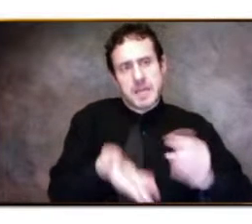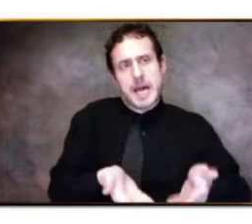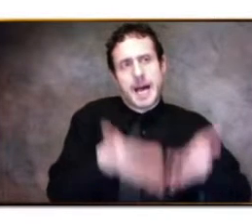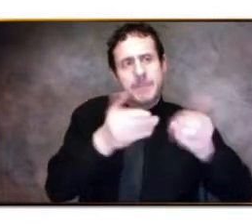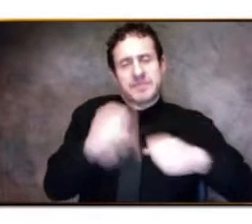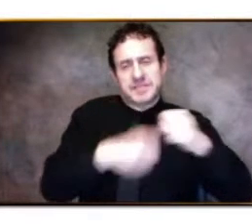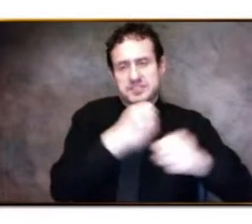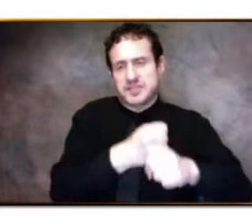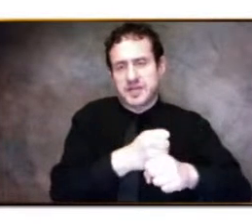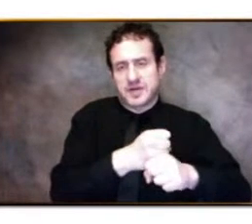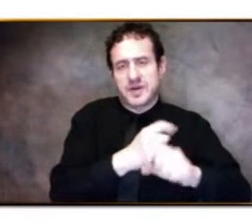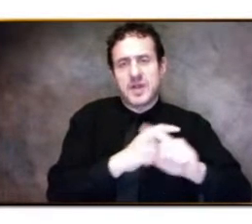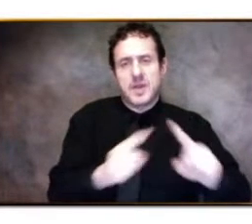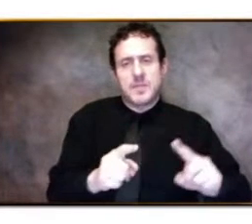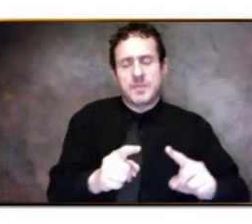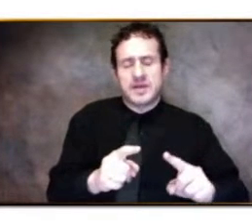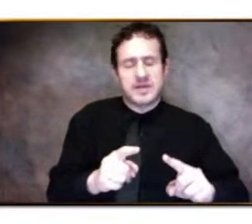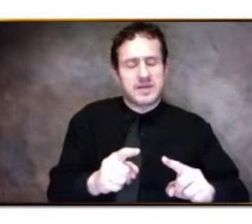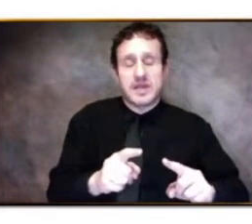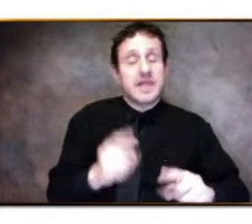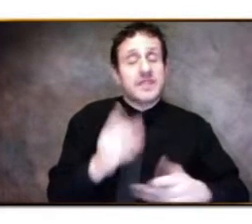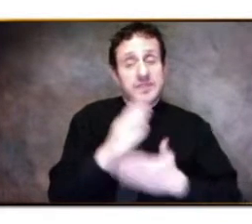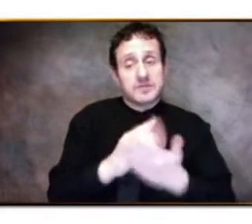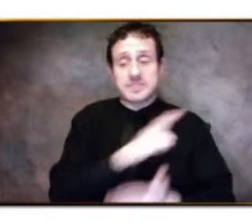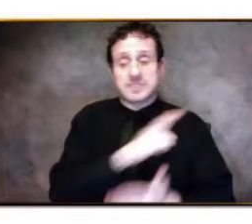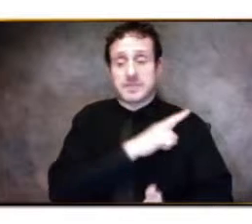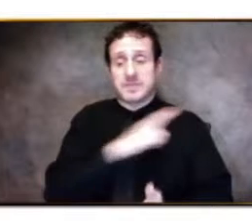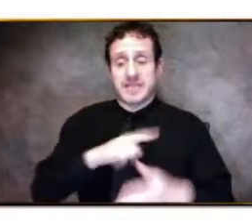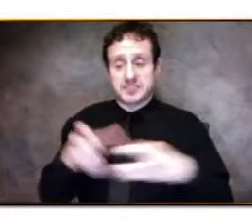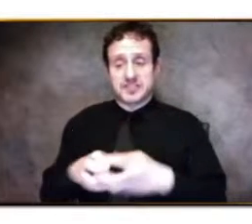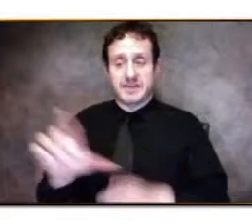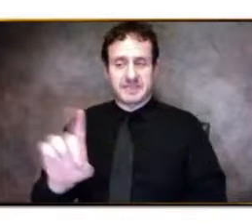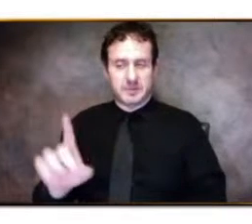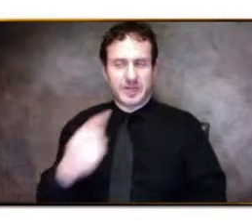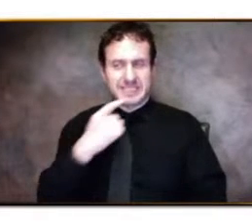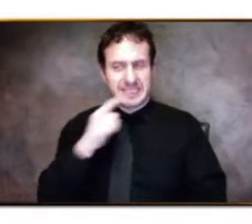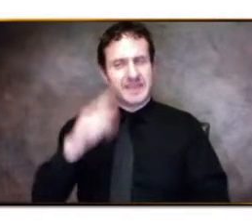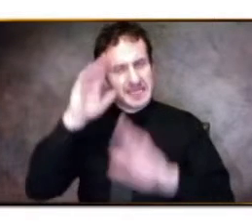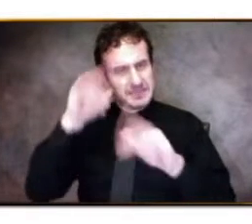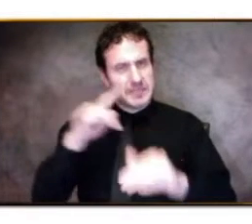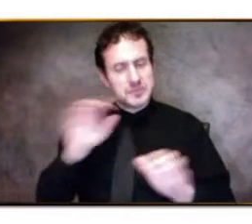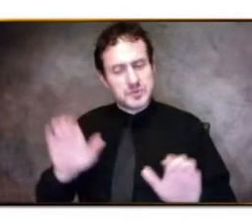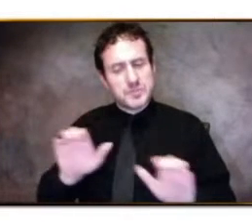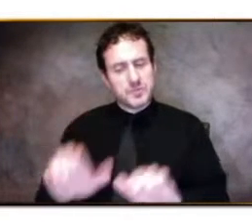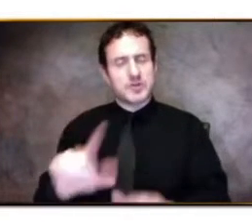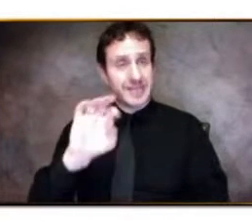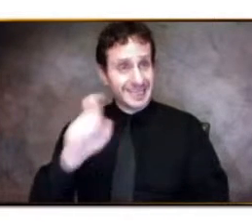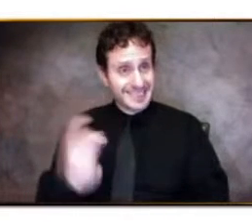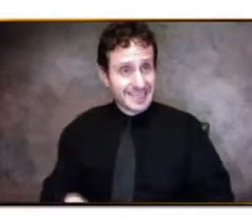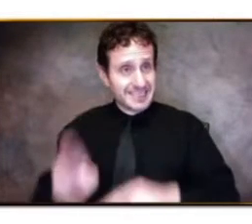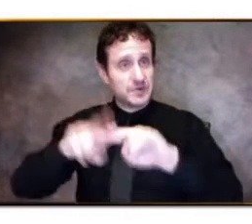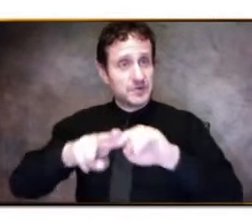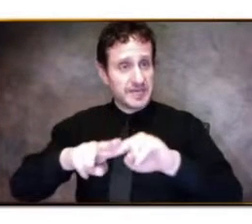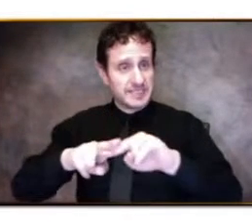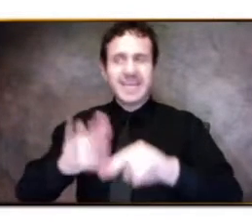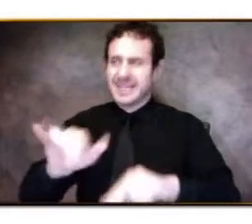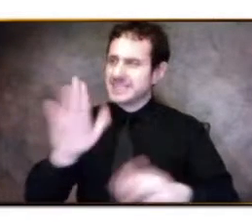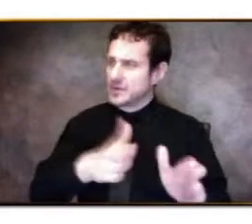billion hole. There are some legislative Democrats who say they expect you to push forward a tax increase in the lame duck session. Is that your